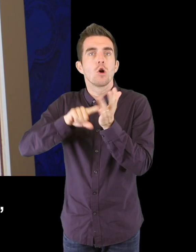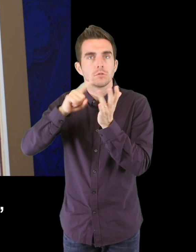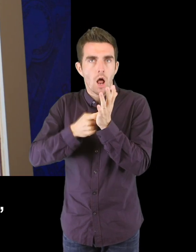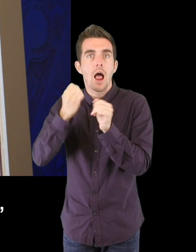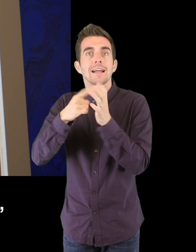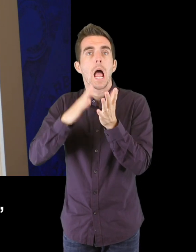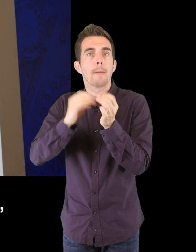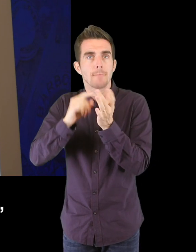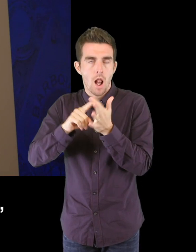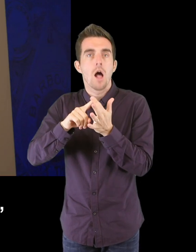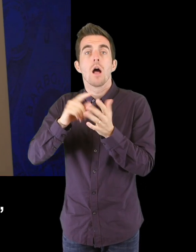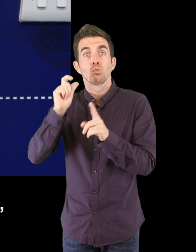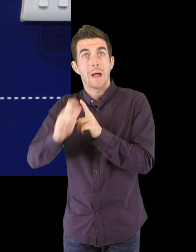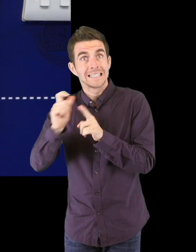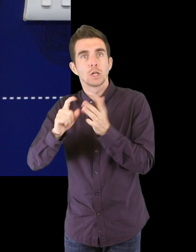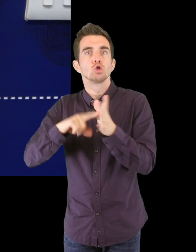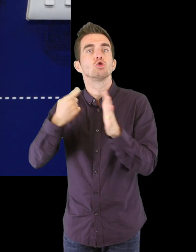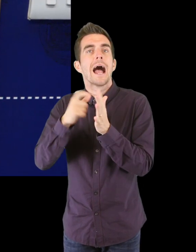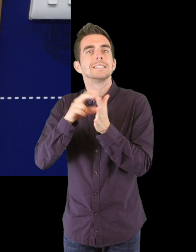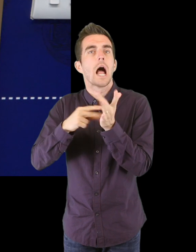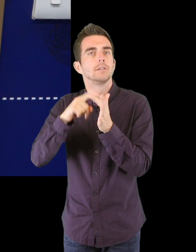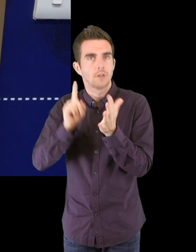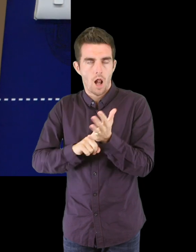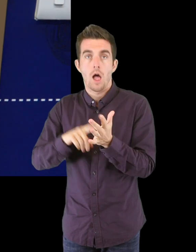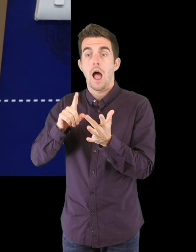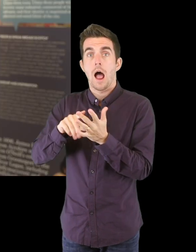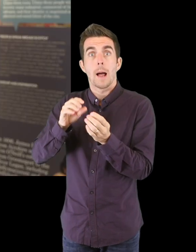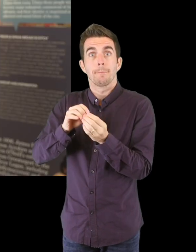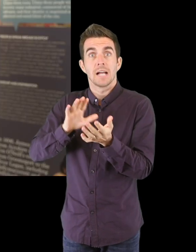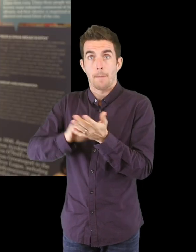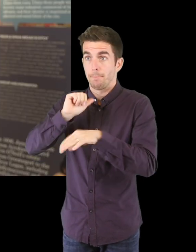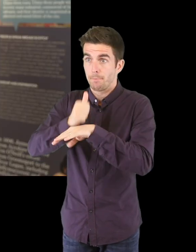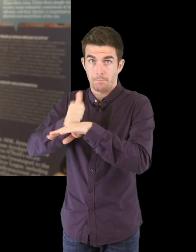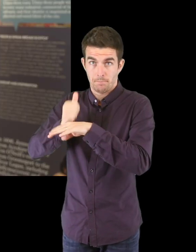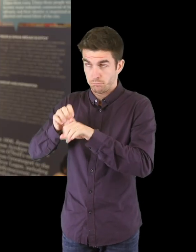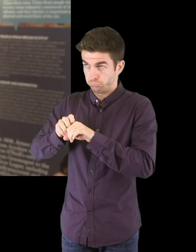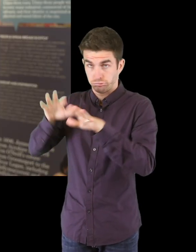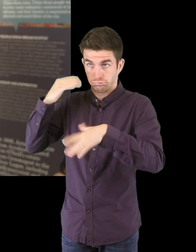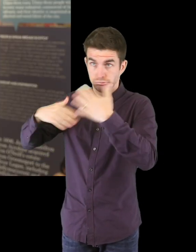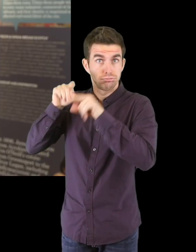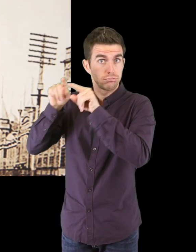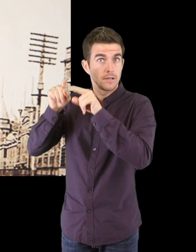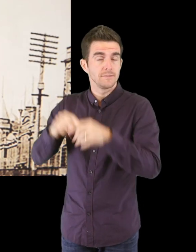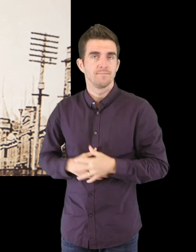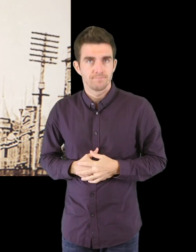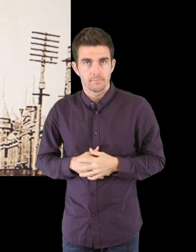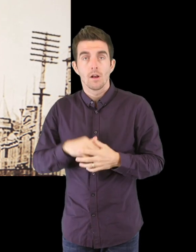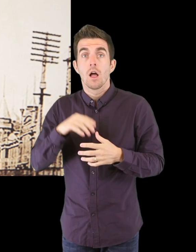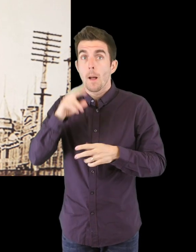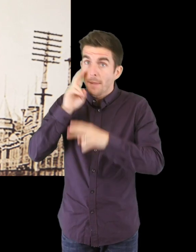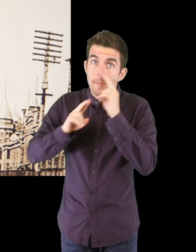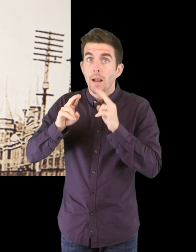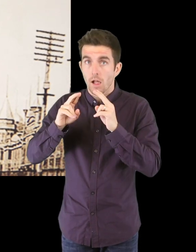commerce such as Procter & Gamble, Jack Daniel's Whiskey or IBM, the links across the sea are immense. We